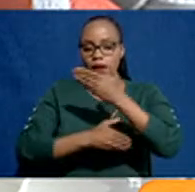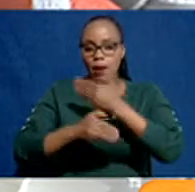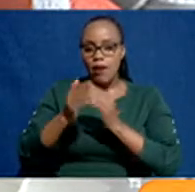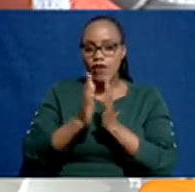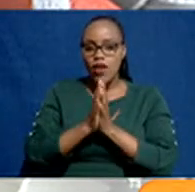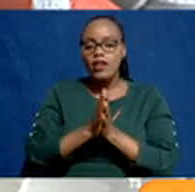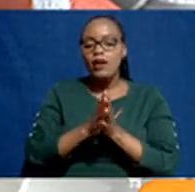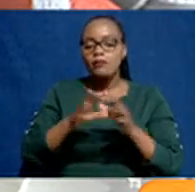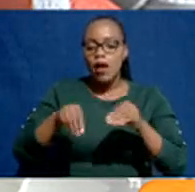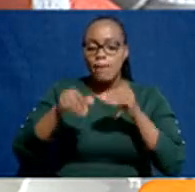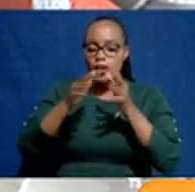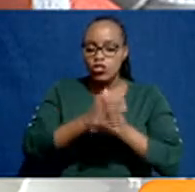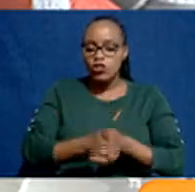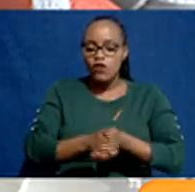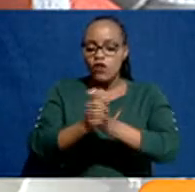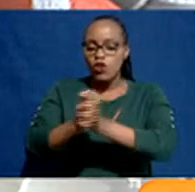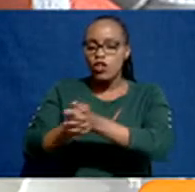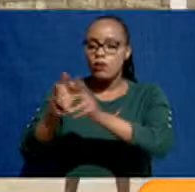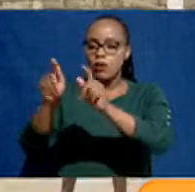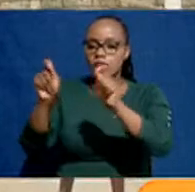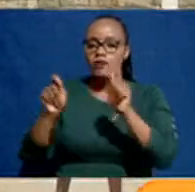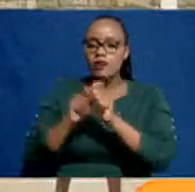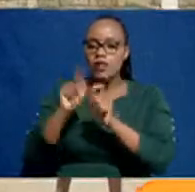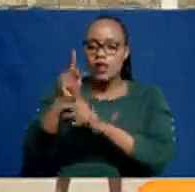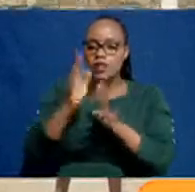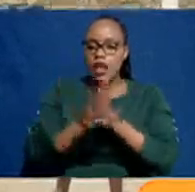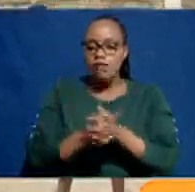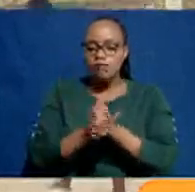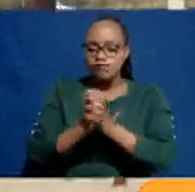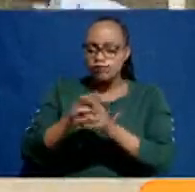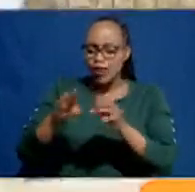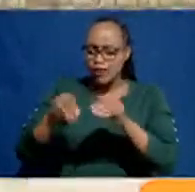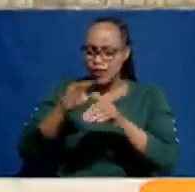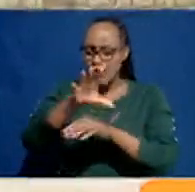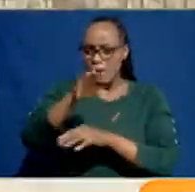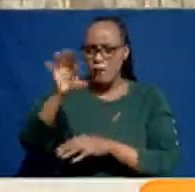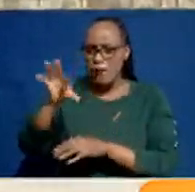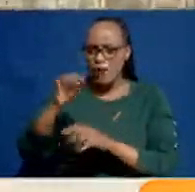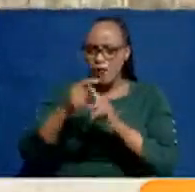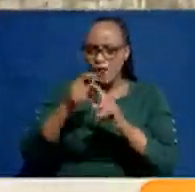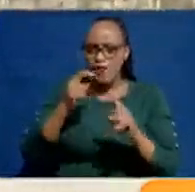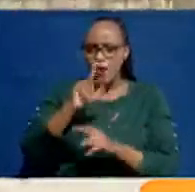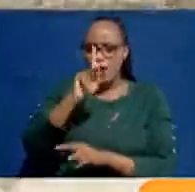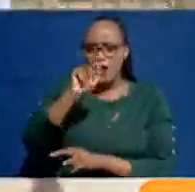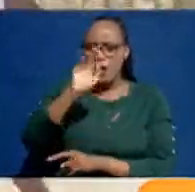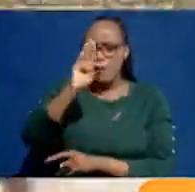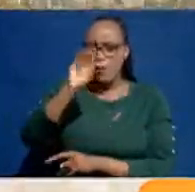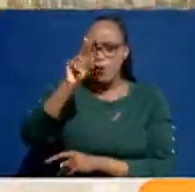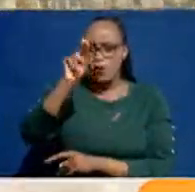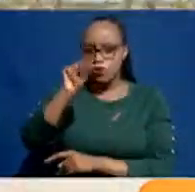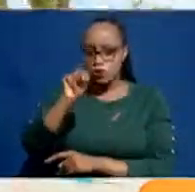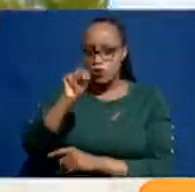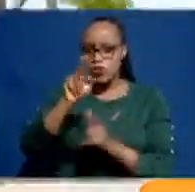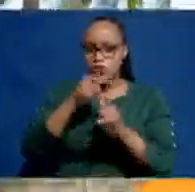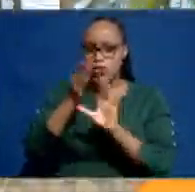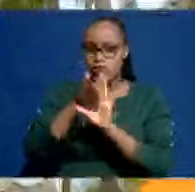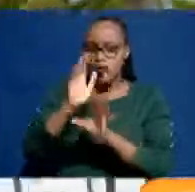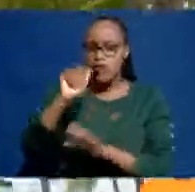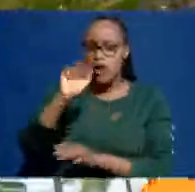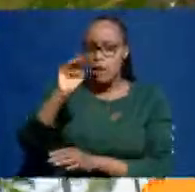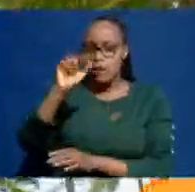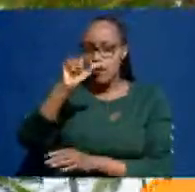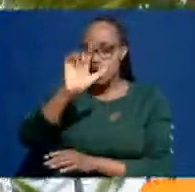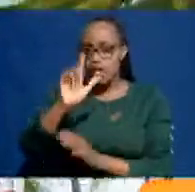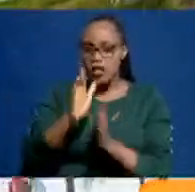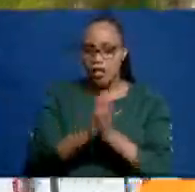beach volleyball teams. The Kenyan beach volleyball team was picked from Cabosun Girls High School, with the duo of Abigail Jebet